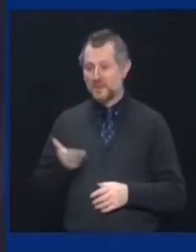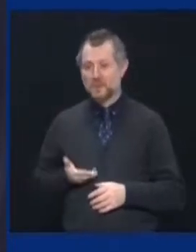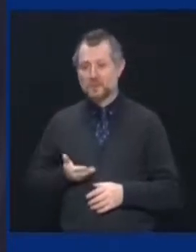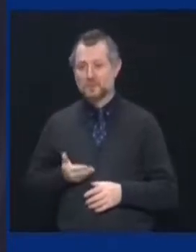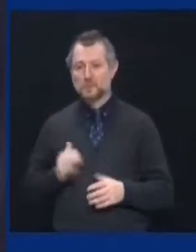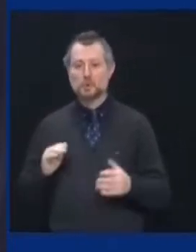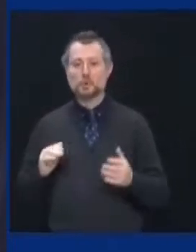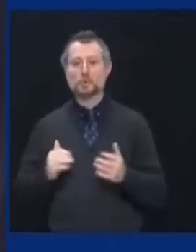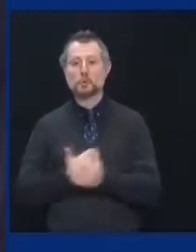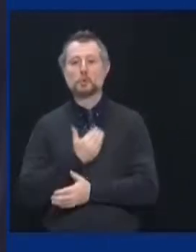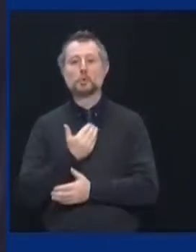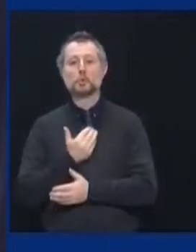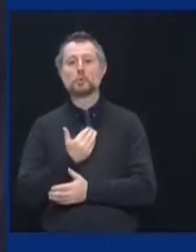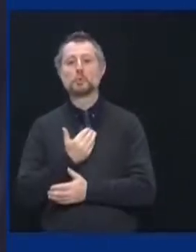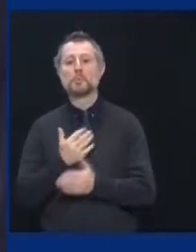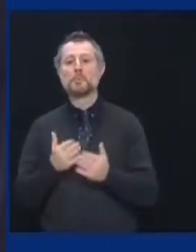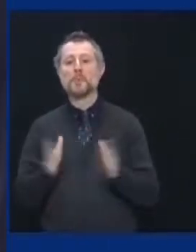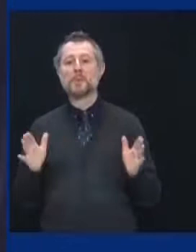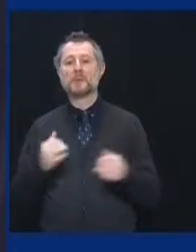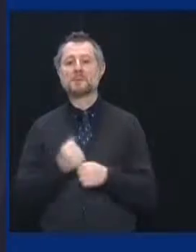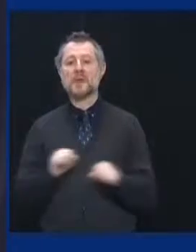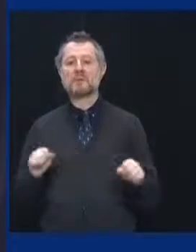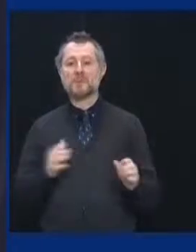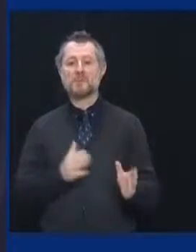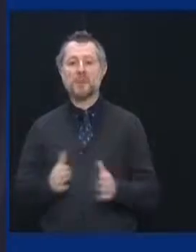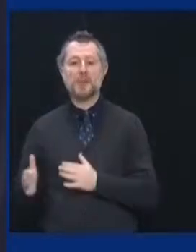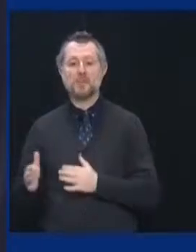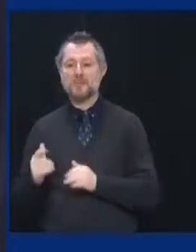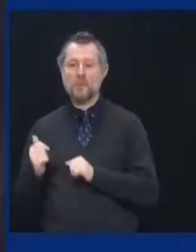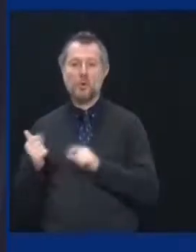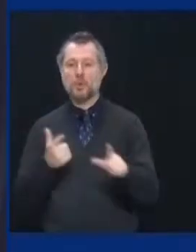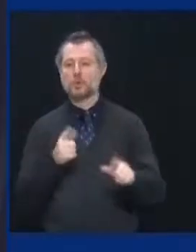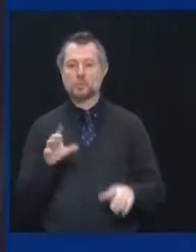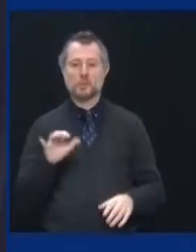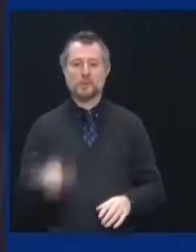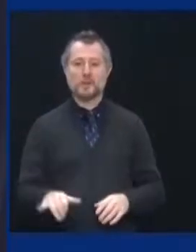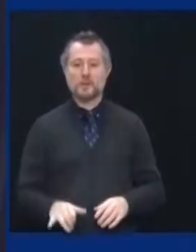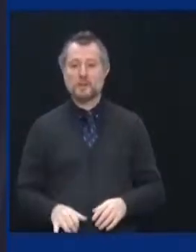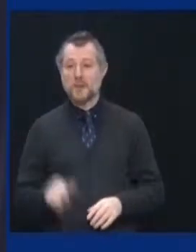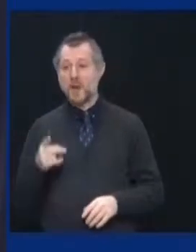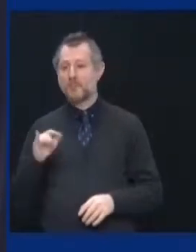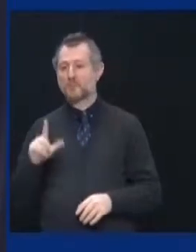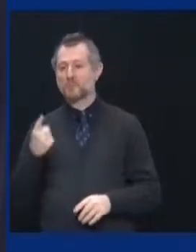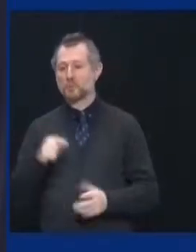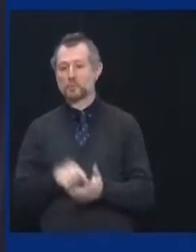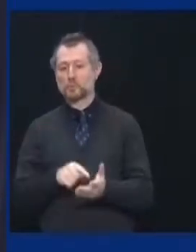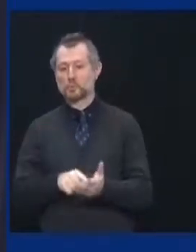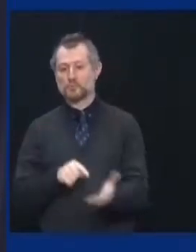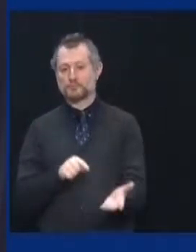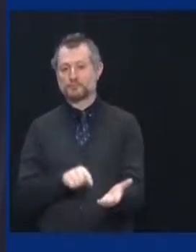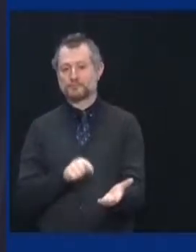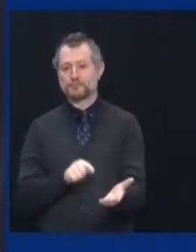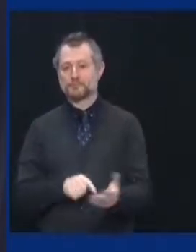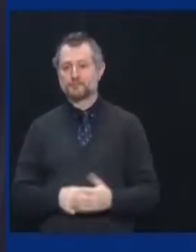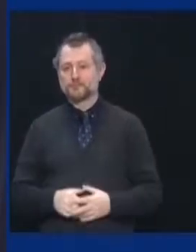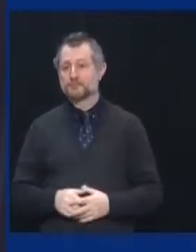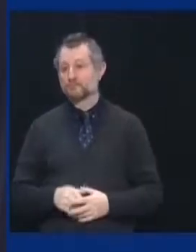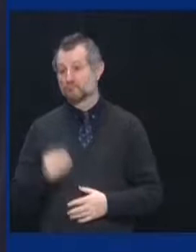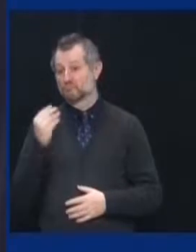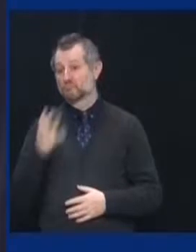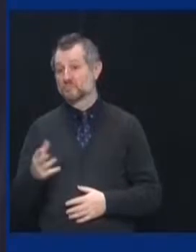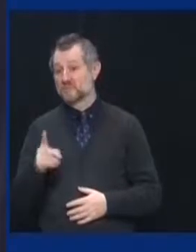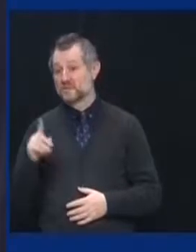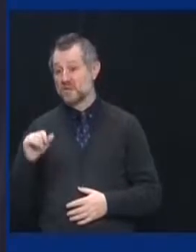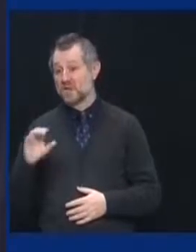new public safety plan. April 1 is April 1. And Zach, I